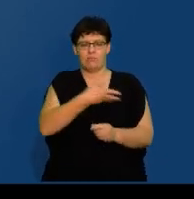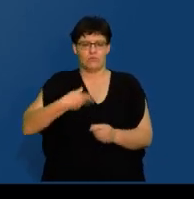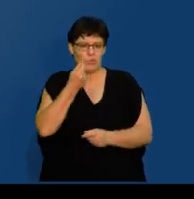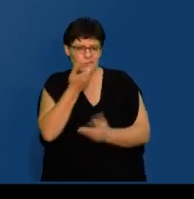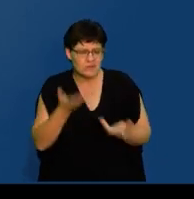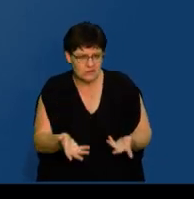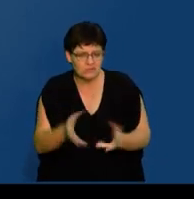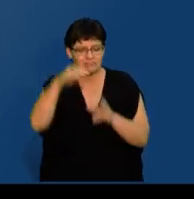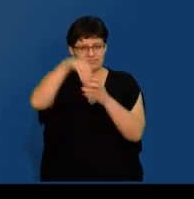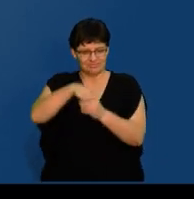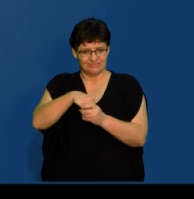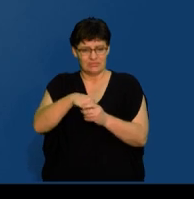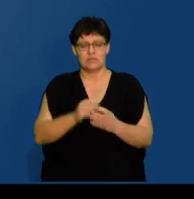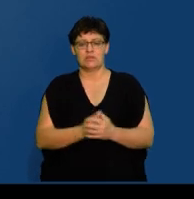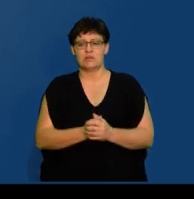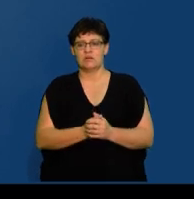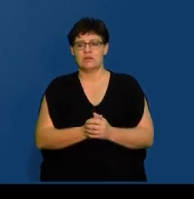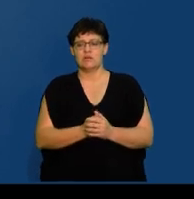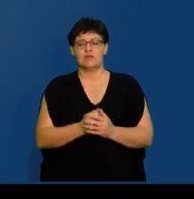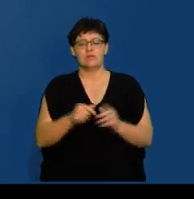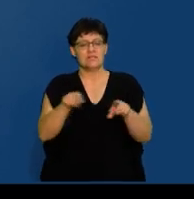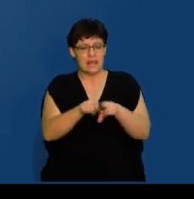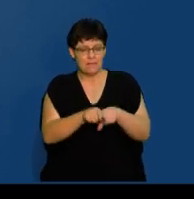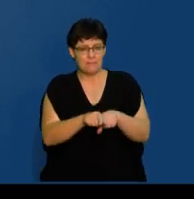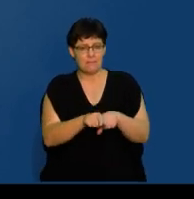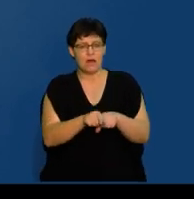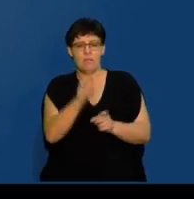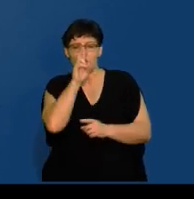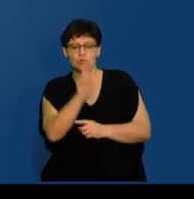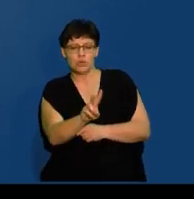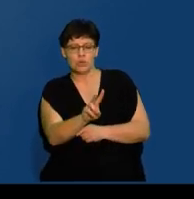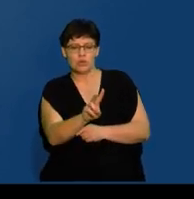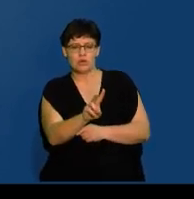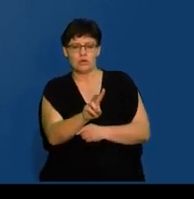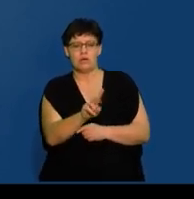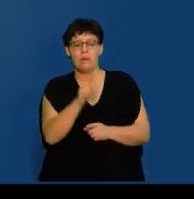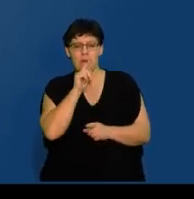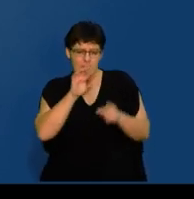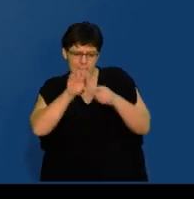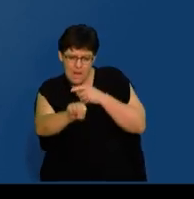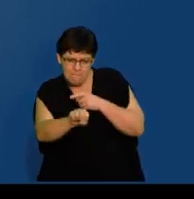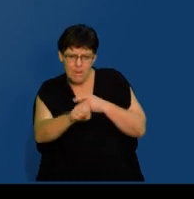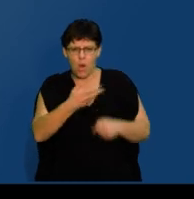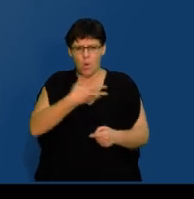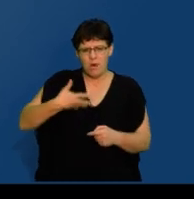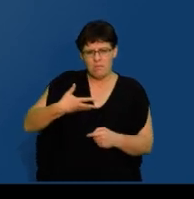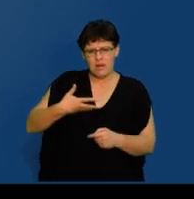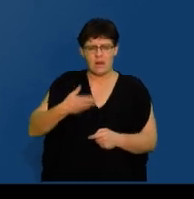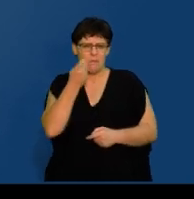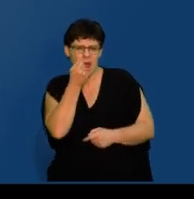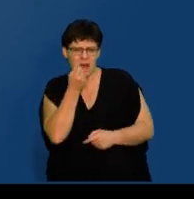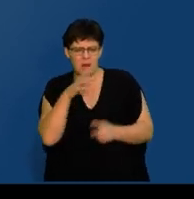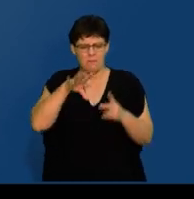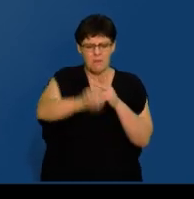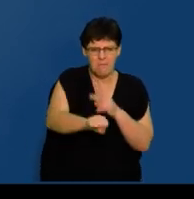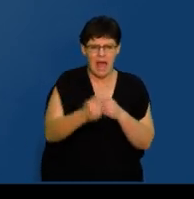looking at this lesson. We also need to look at how sex is determined in an individual. We've got to